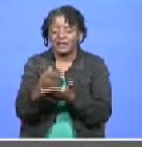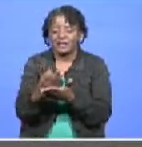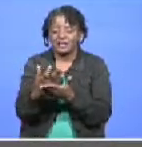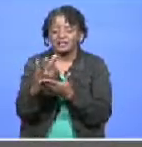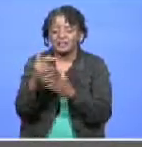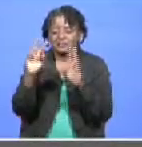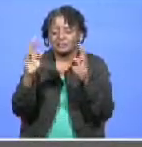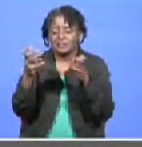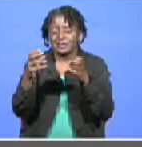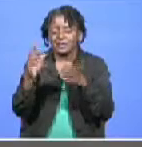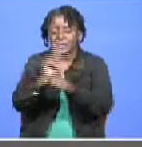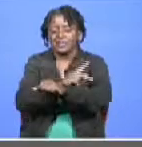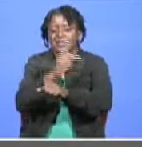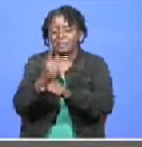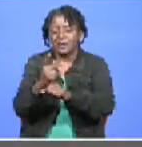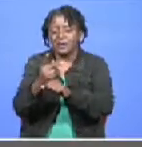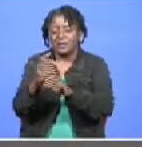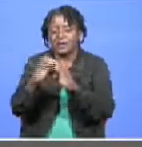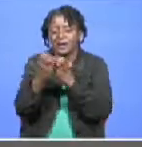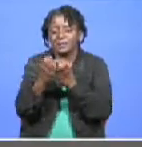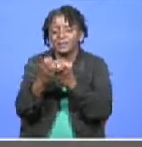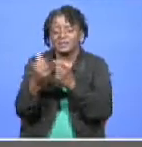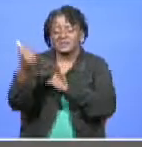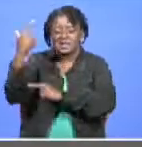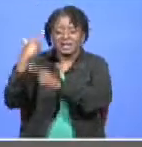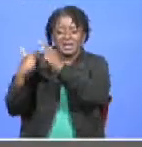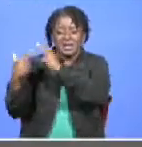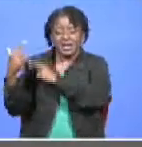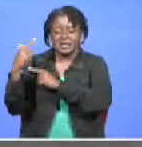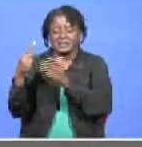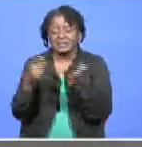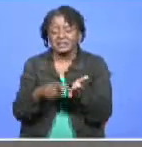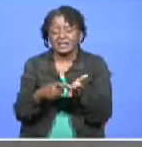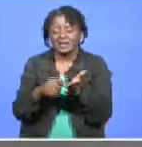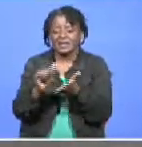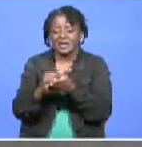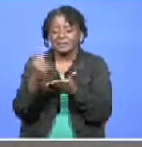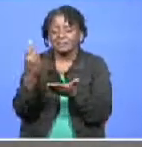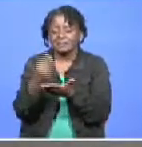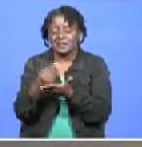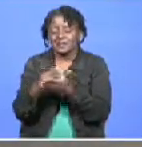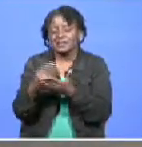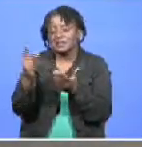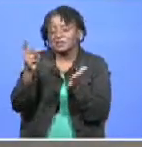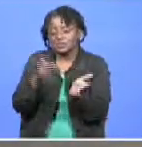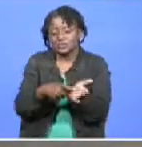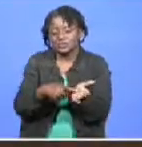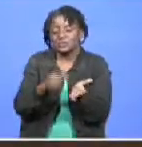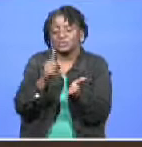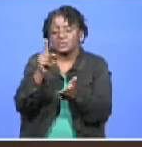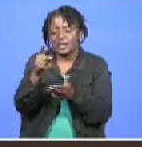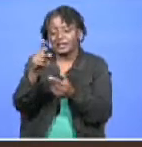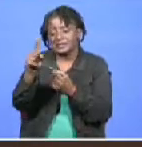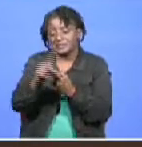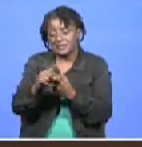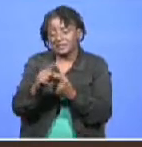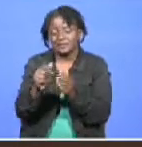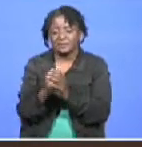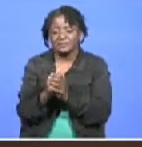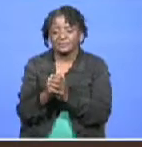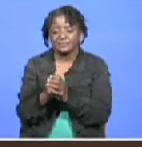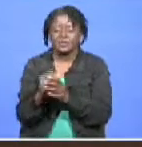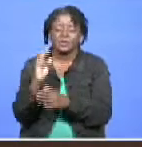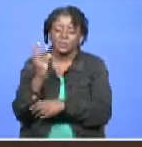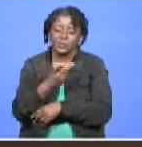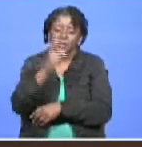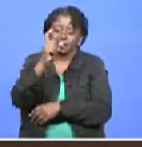power company's legacy debt. That money is due next month. Here's what else must be done. We have